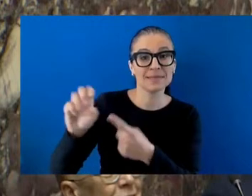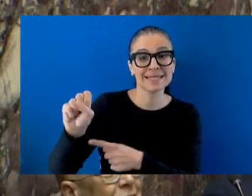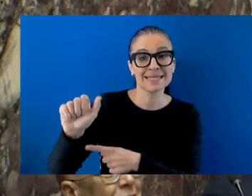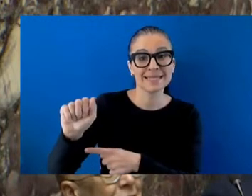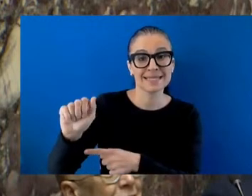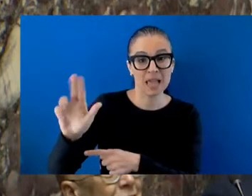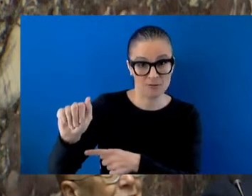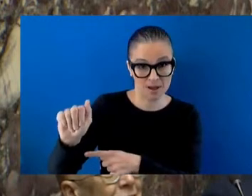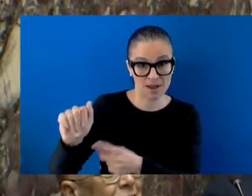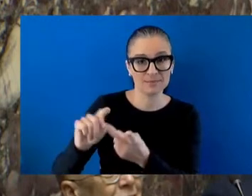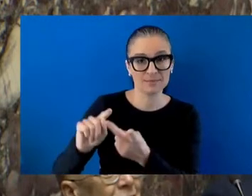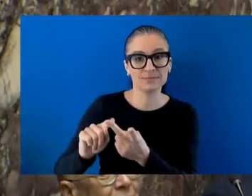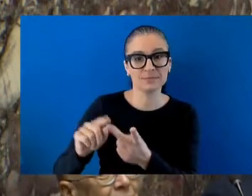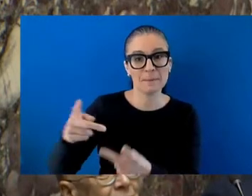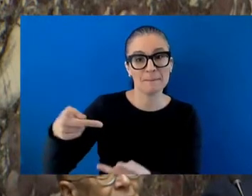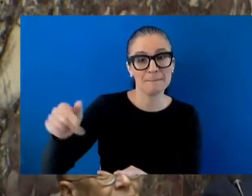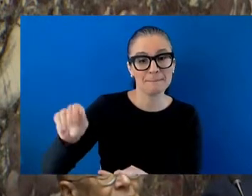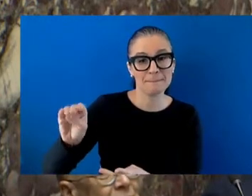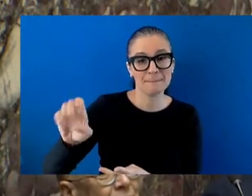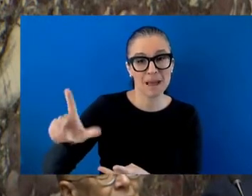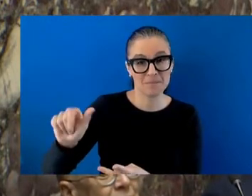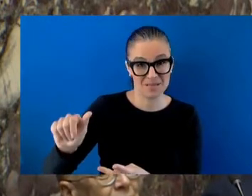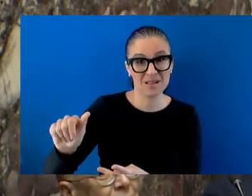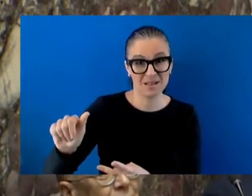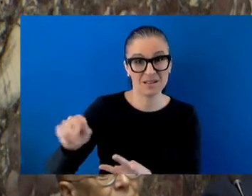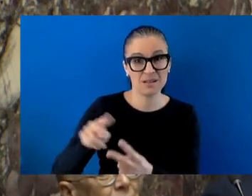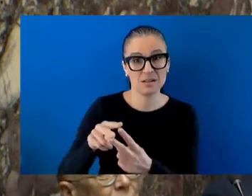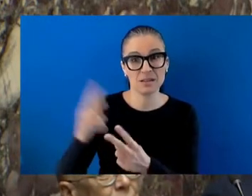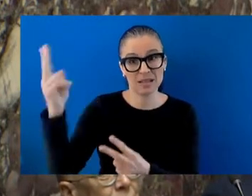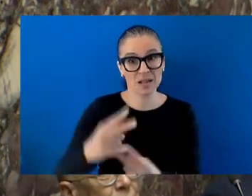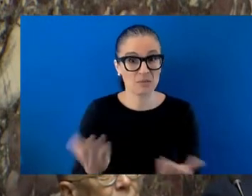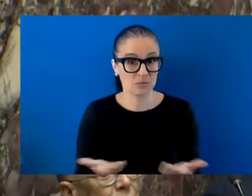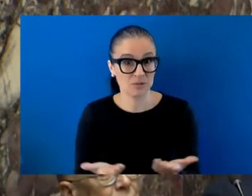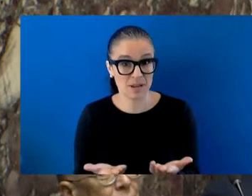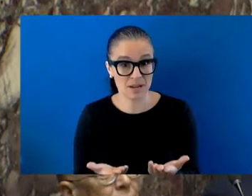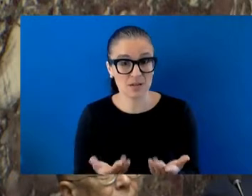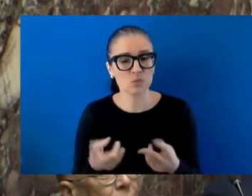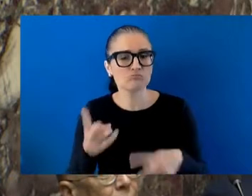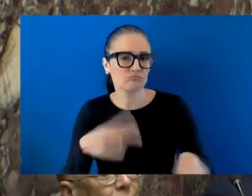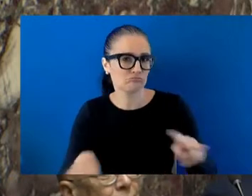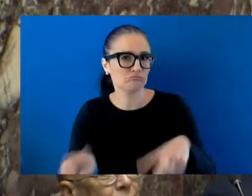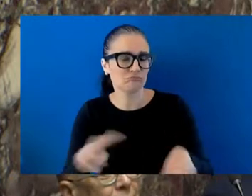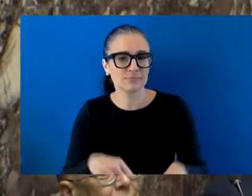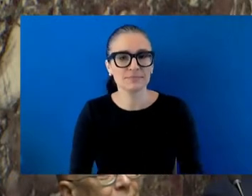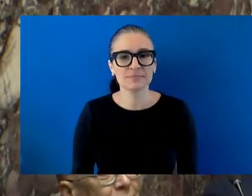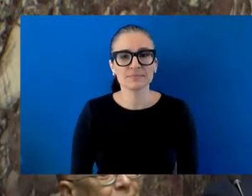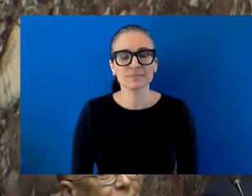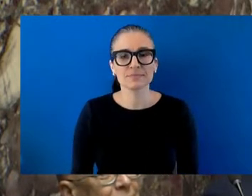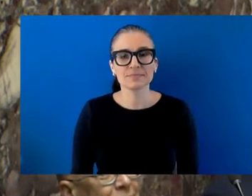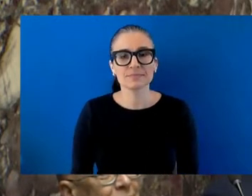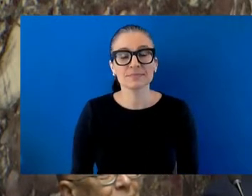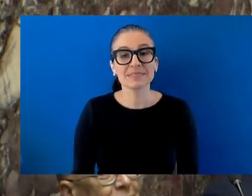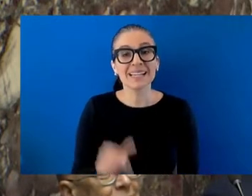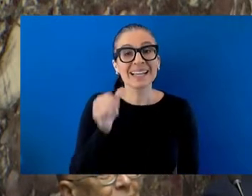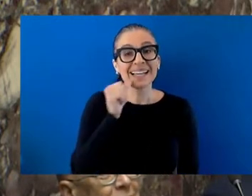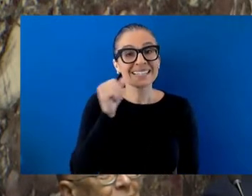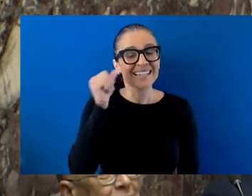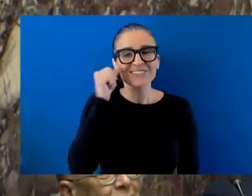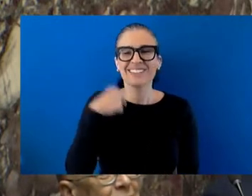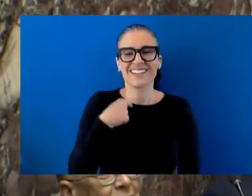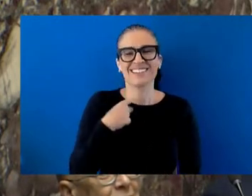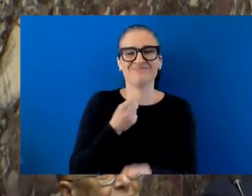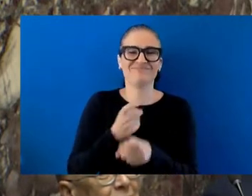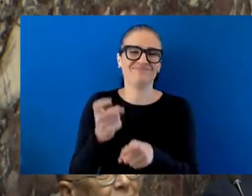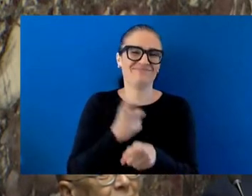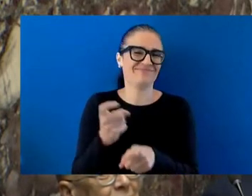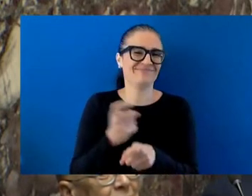And yesterday I made a statement where I made a joke about an aging hospital being ravaged by the wear of